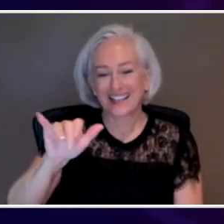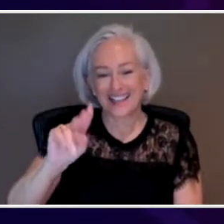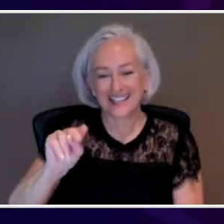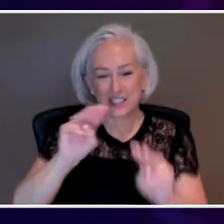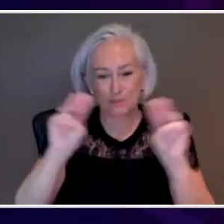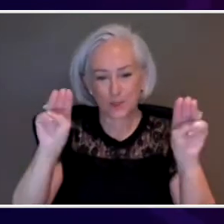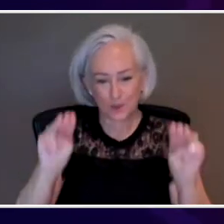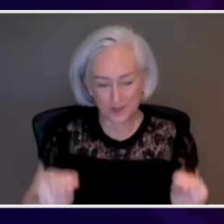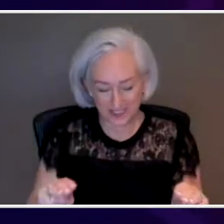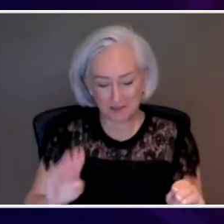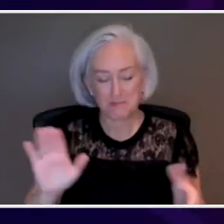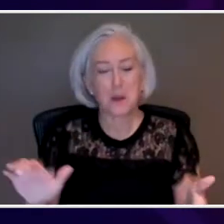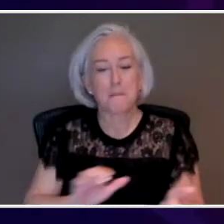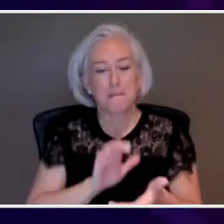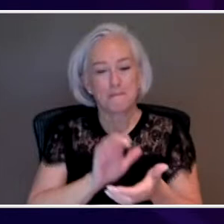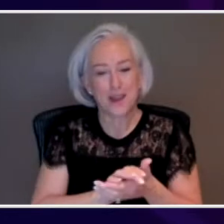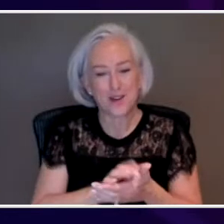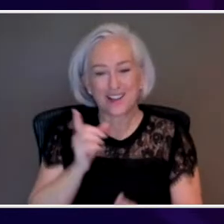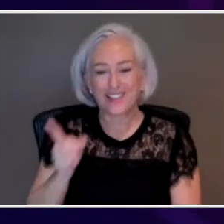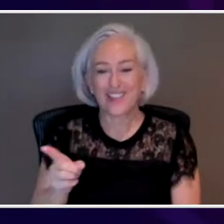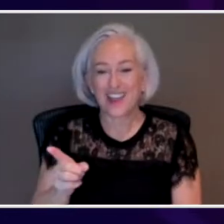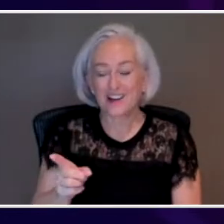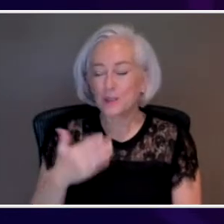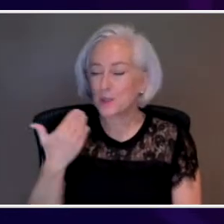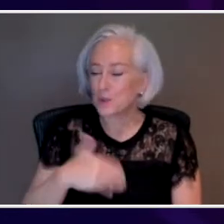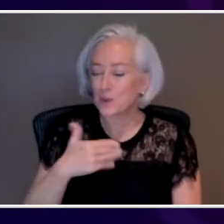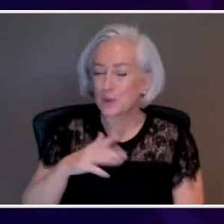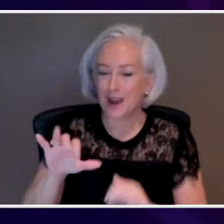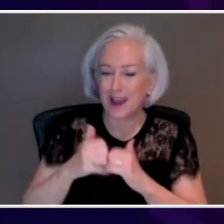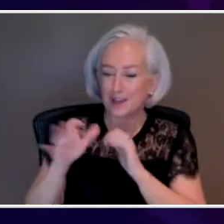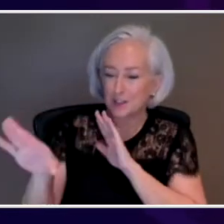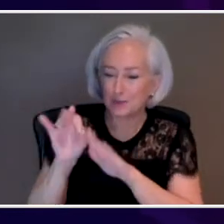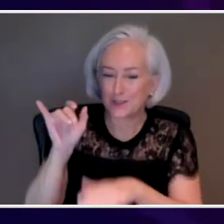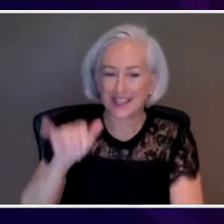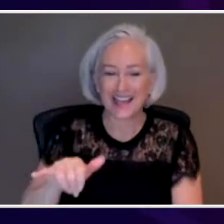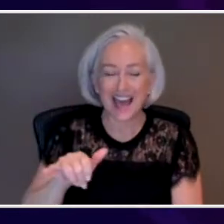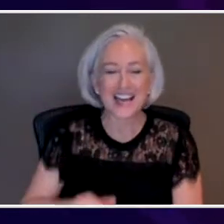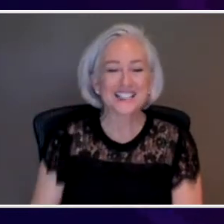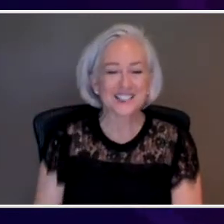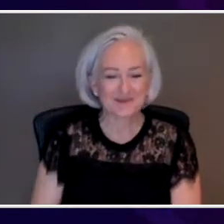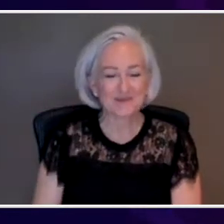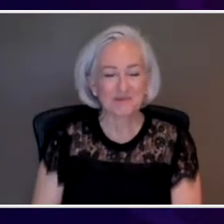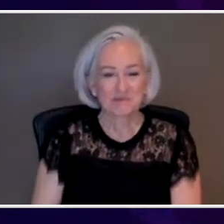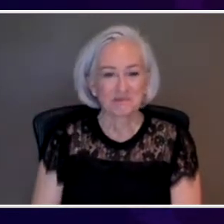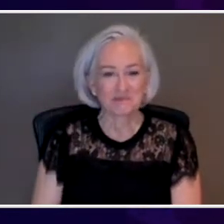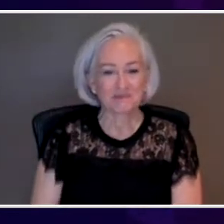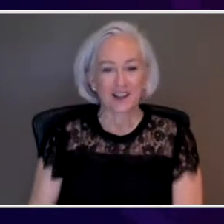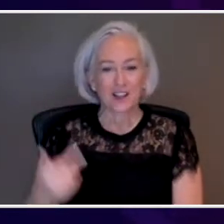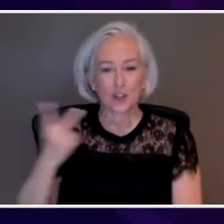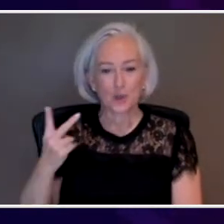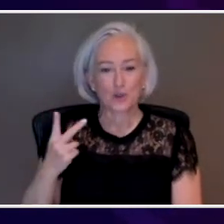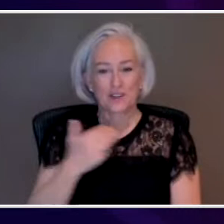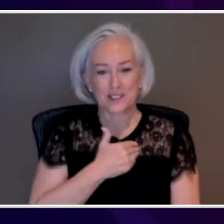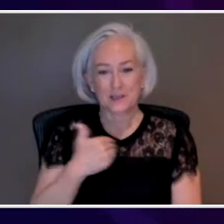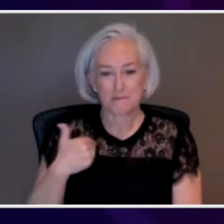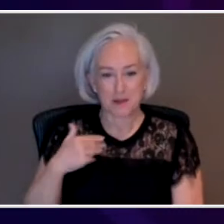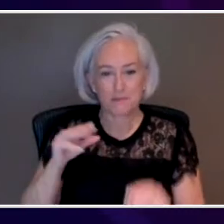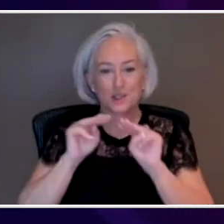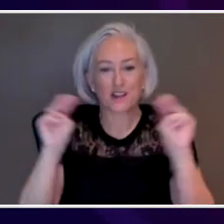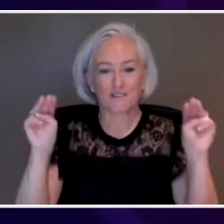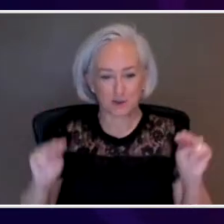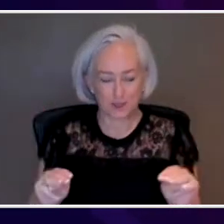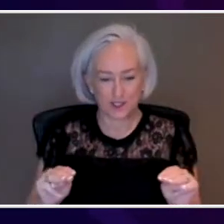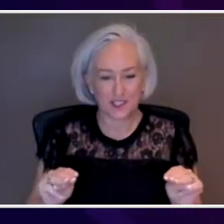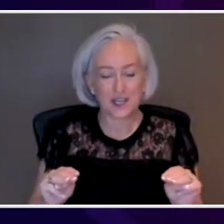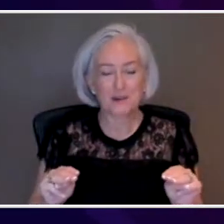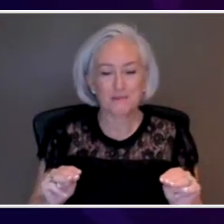museum. That's so great. How'd you pick that? That's wonderful. Yeah, so we're members of the museum. We